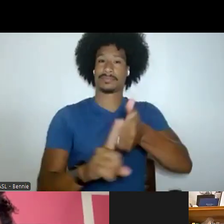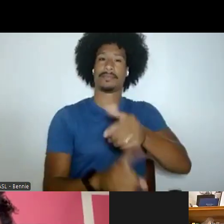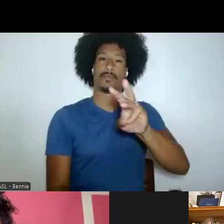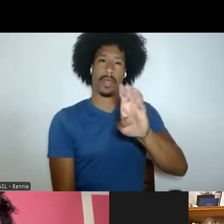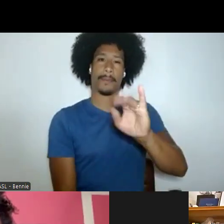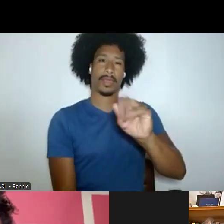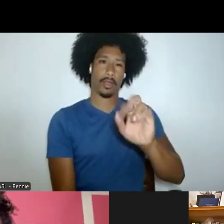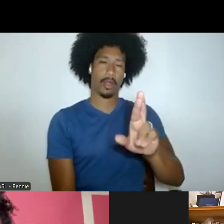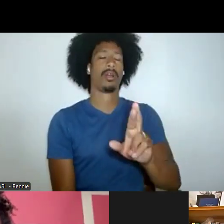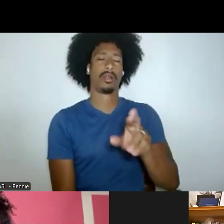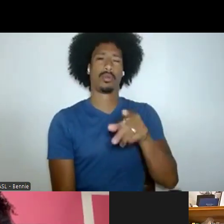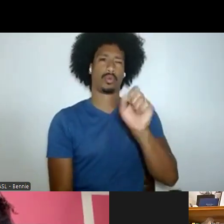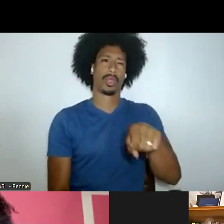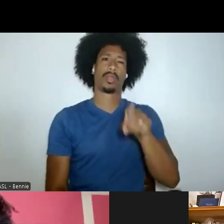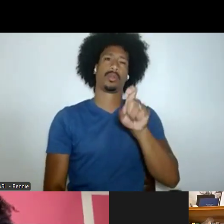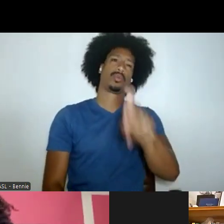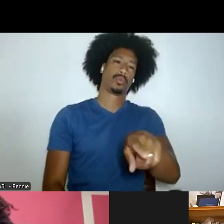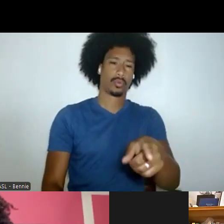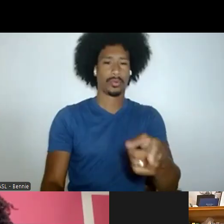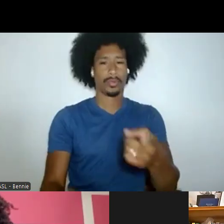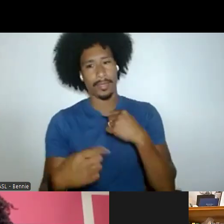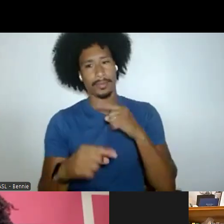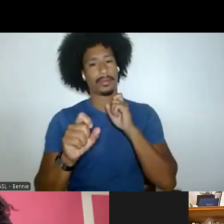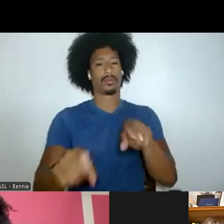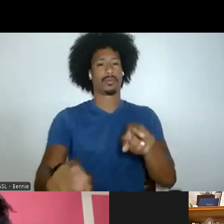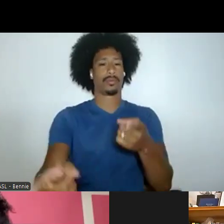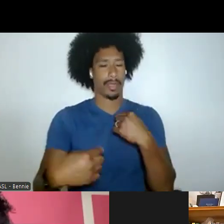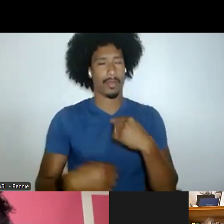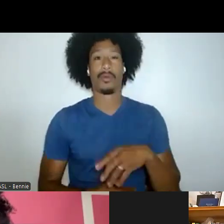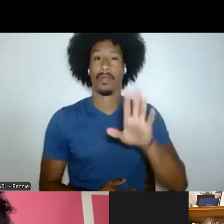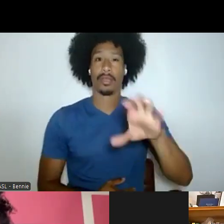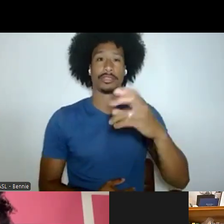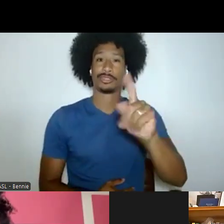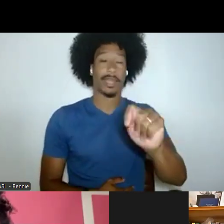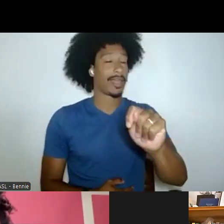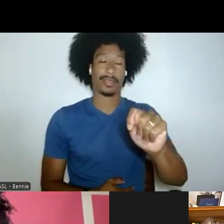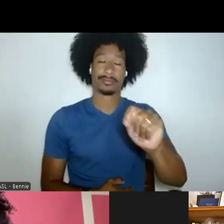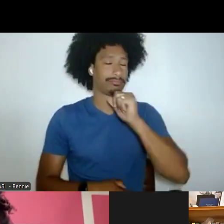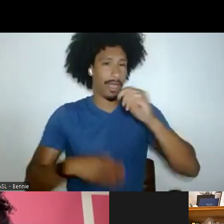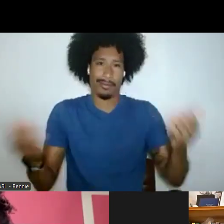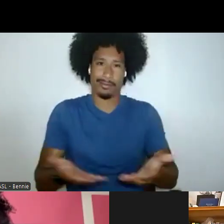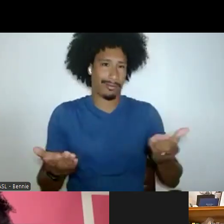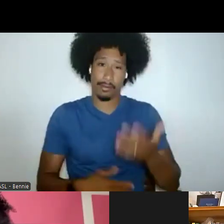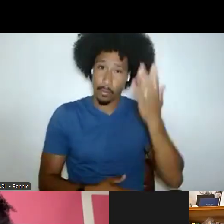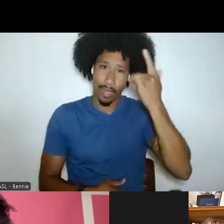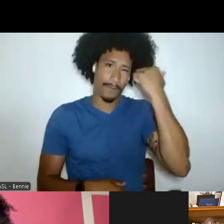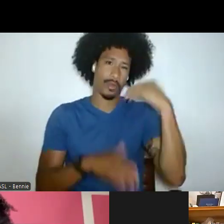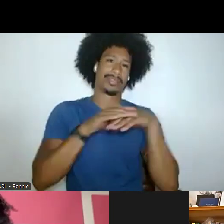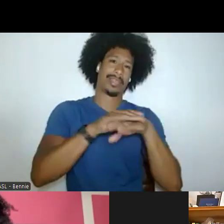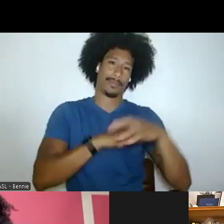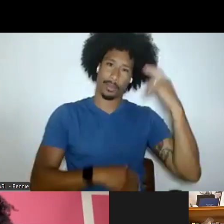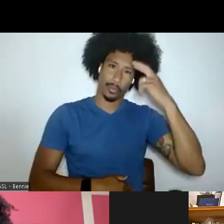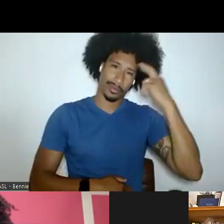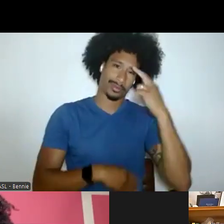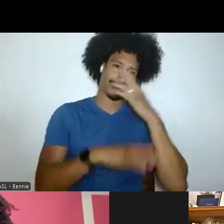through the Q&A function. The chat will not take place here for accessibility reasons, but if you have